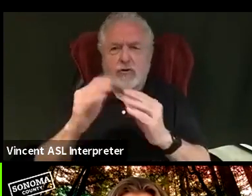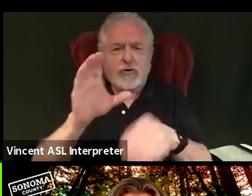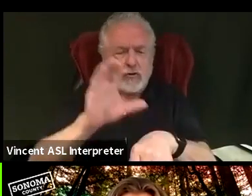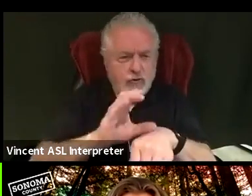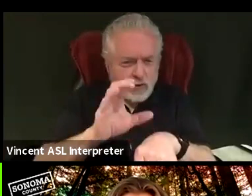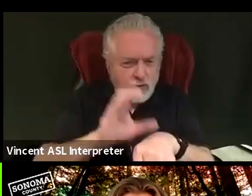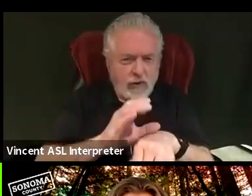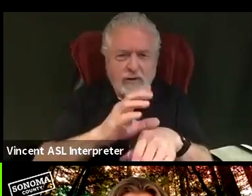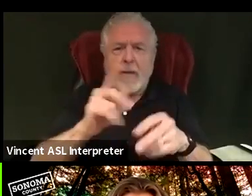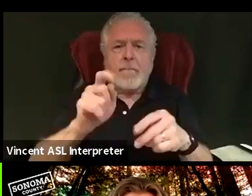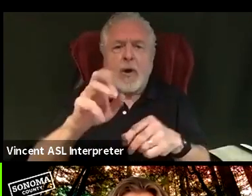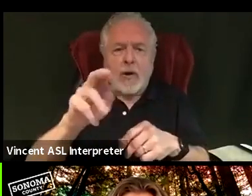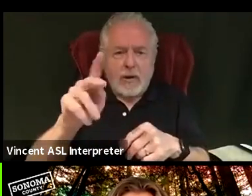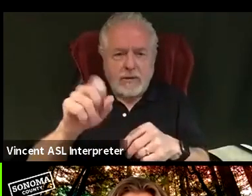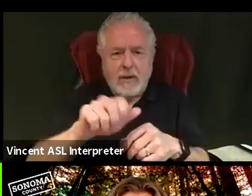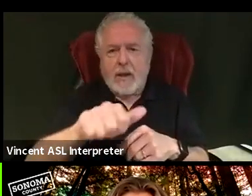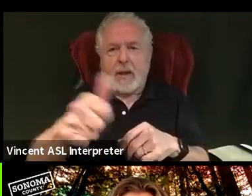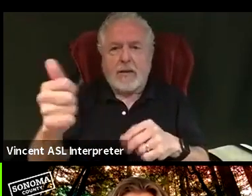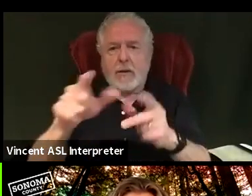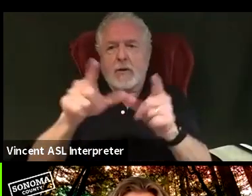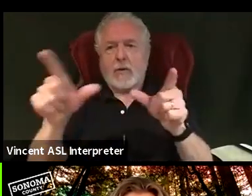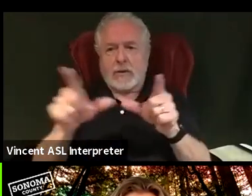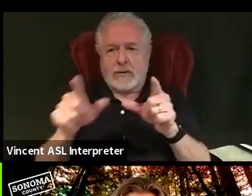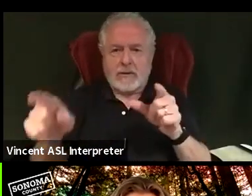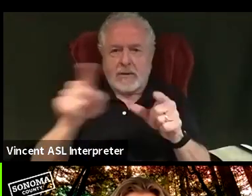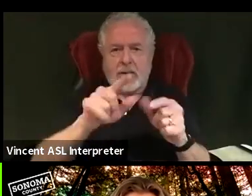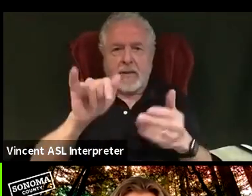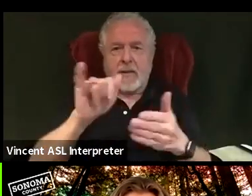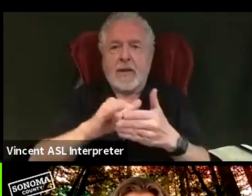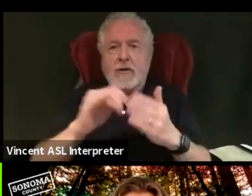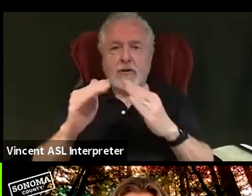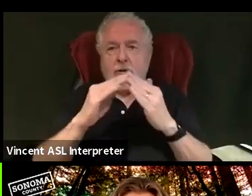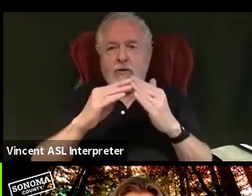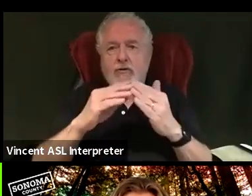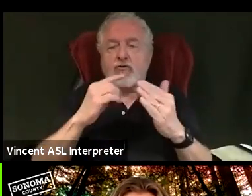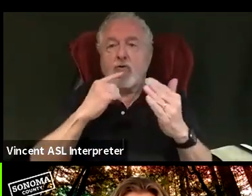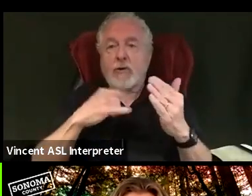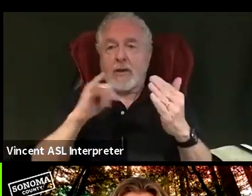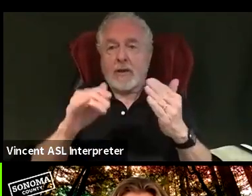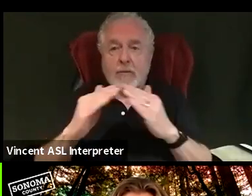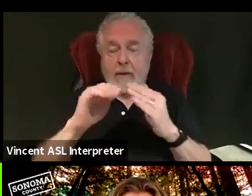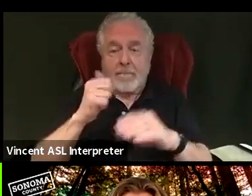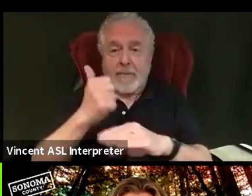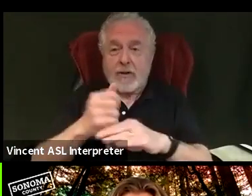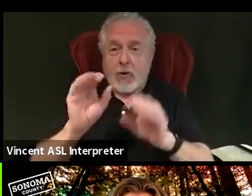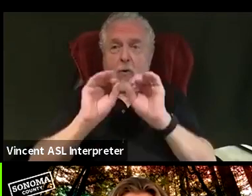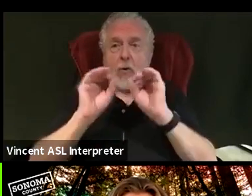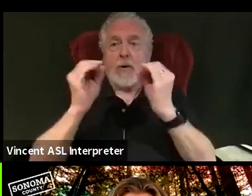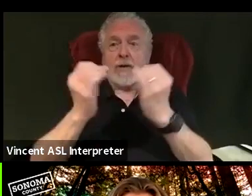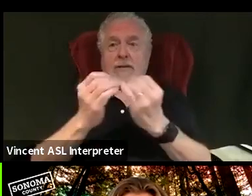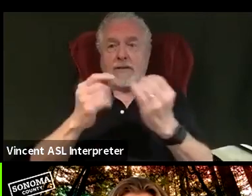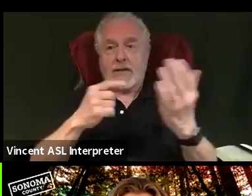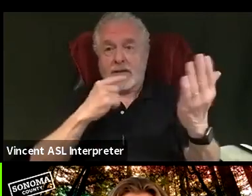churches and parks and other locations that the communities have told us, the community-based organizations have said, this is where